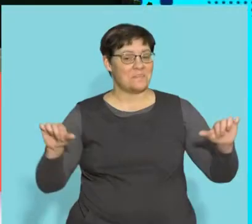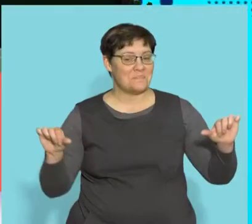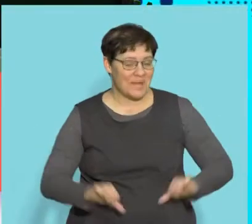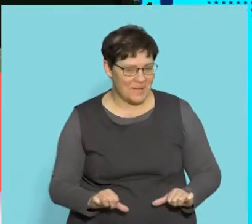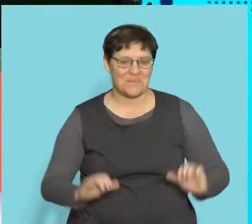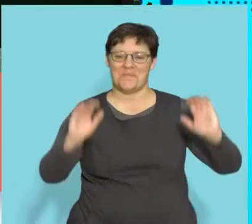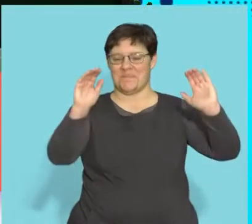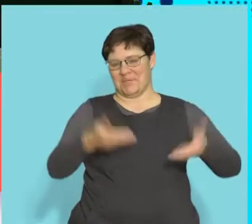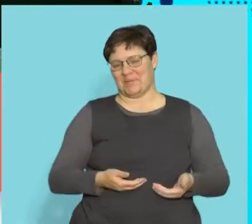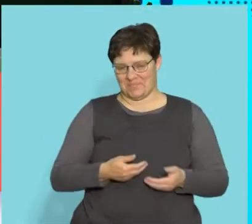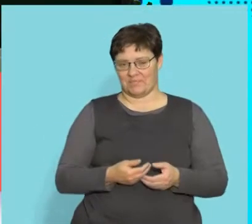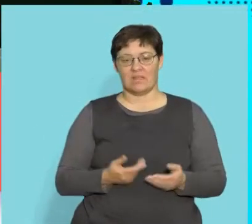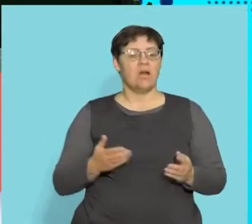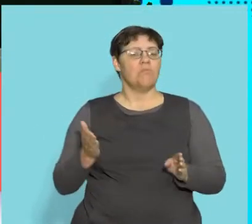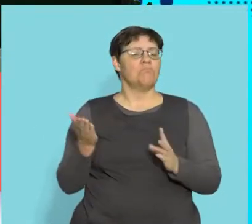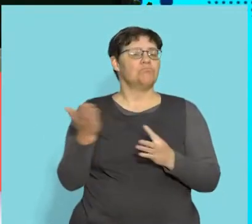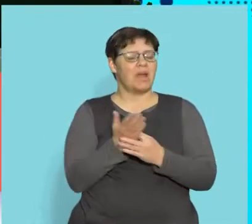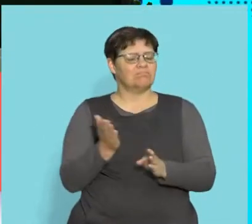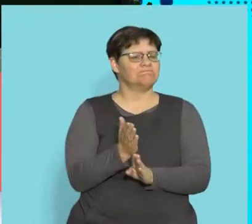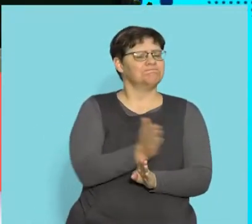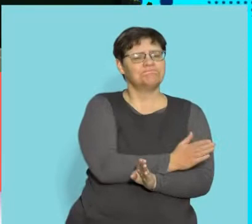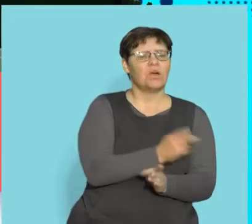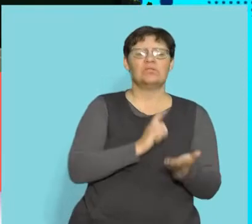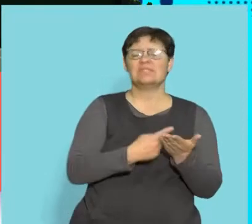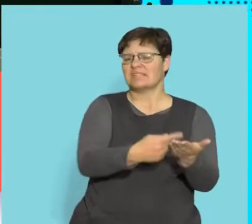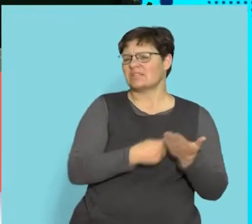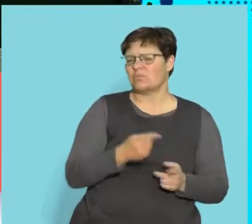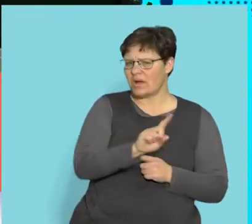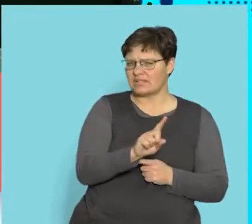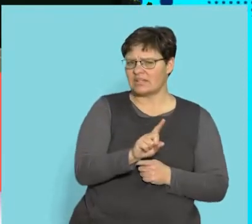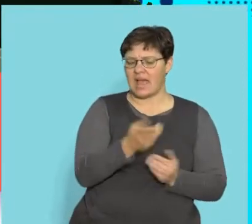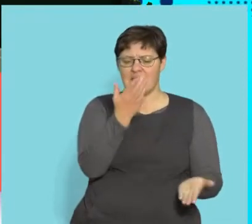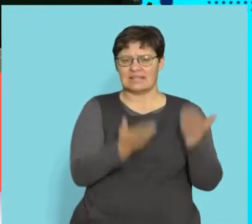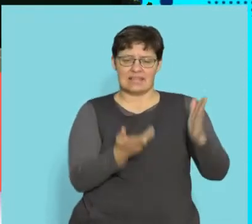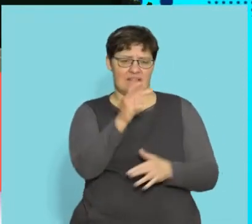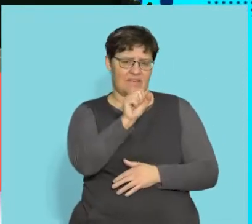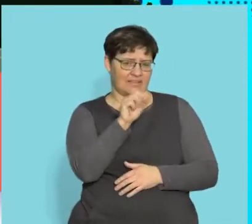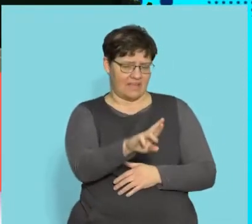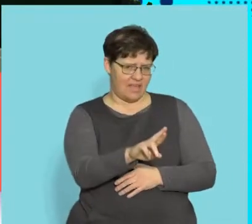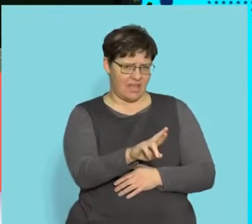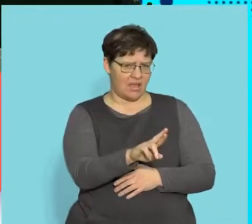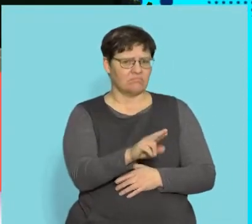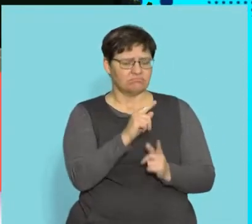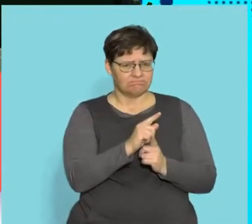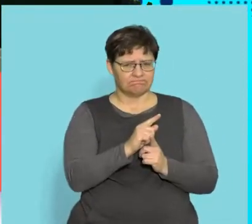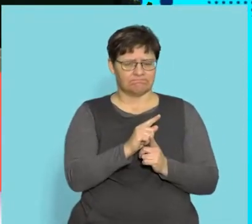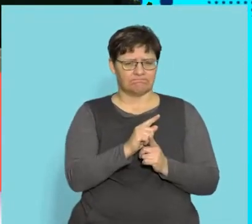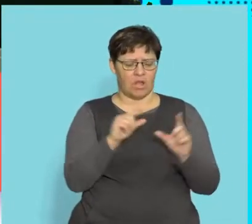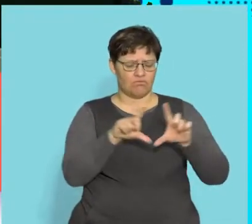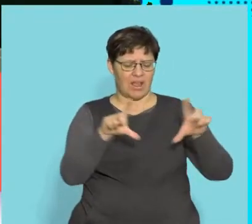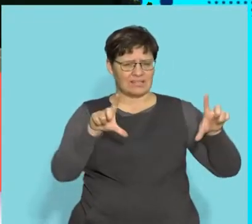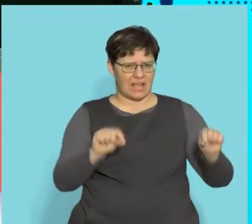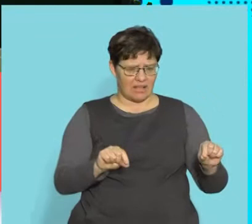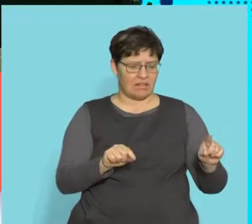Welcome back, everyone. Before the break, we had started to talk about the role of the scale factor on a rectangle,